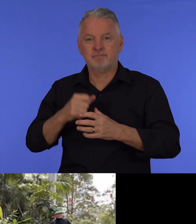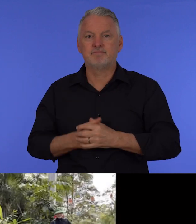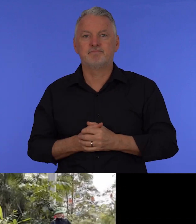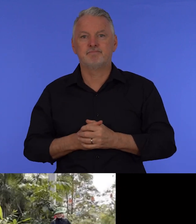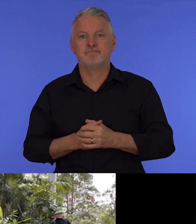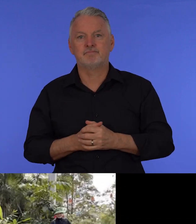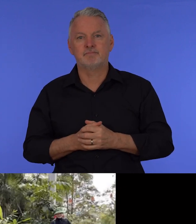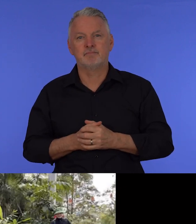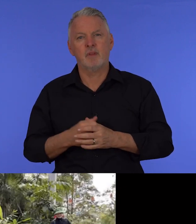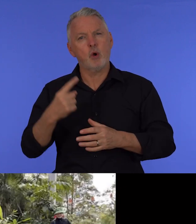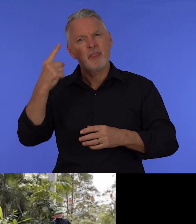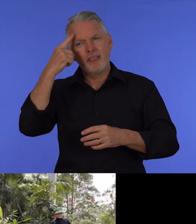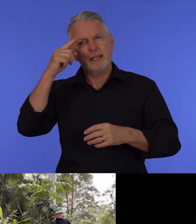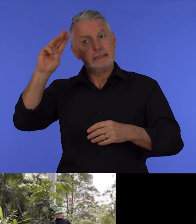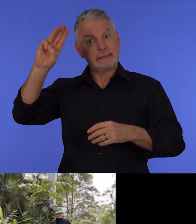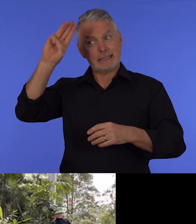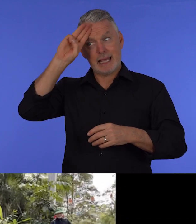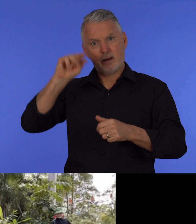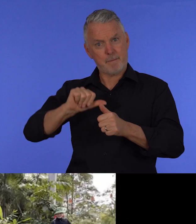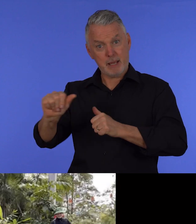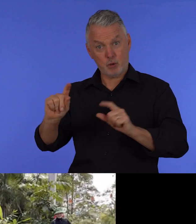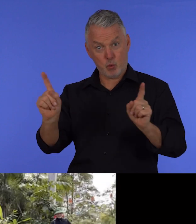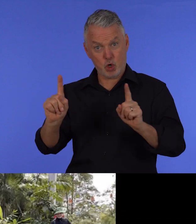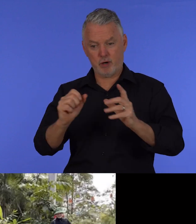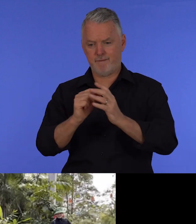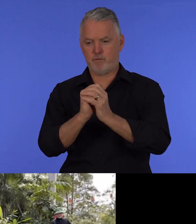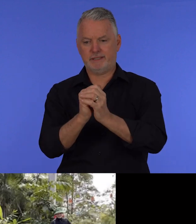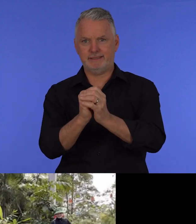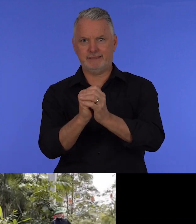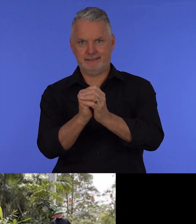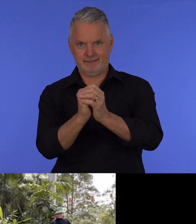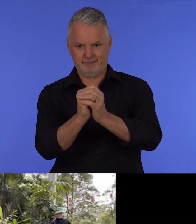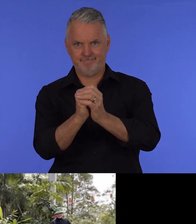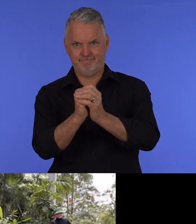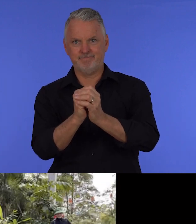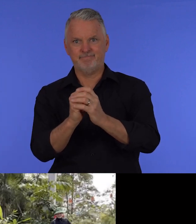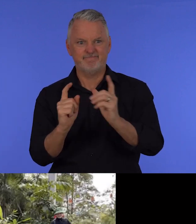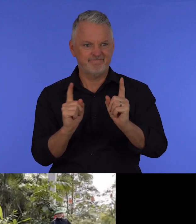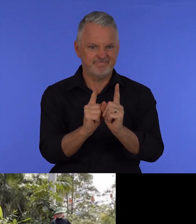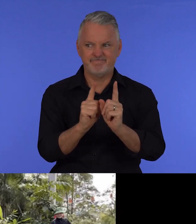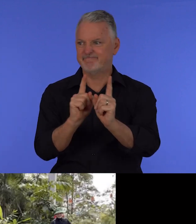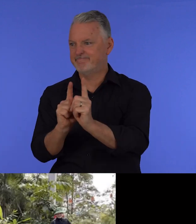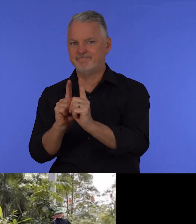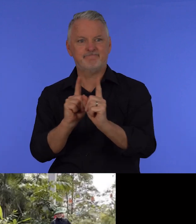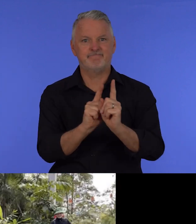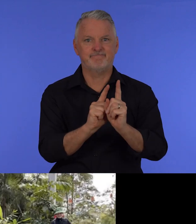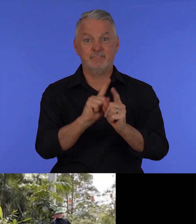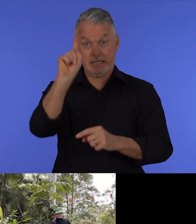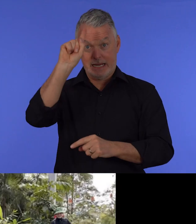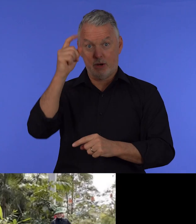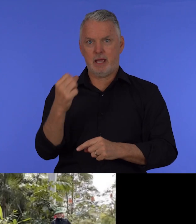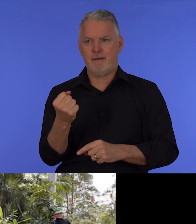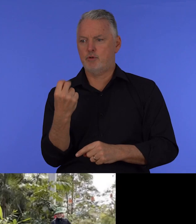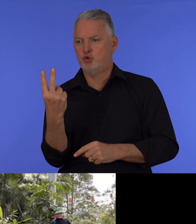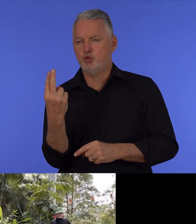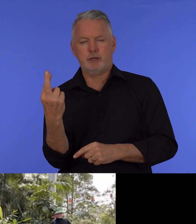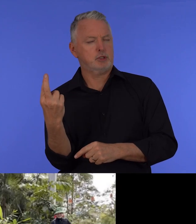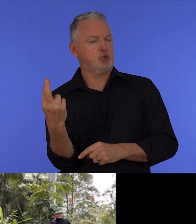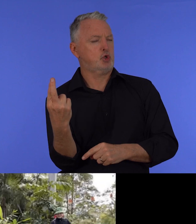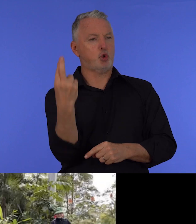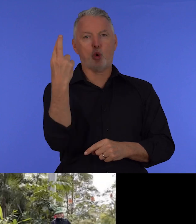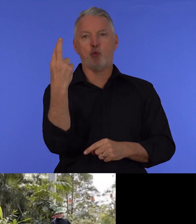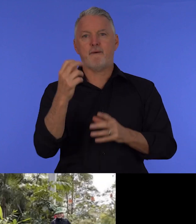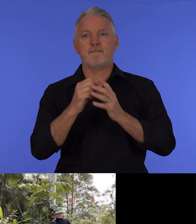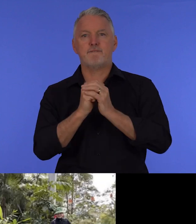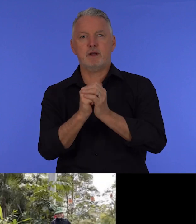So I guess the main wonderful thing for Scouts is the friendships that Will has developed. So he's